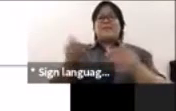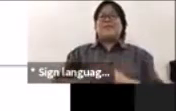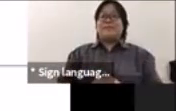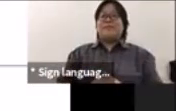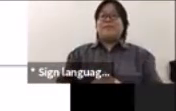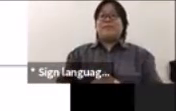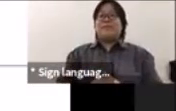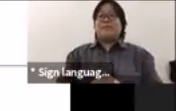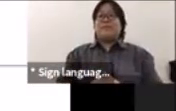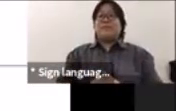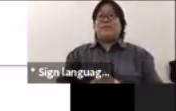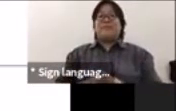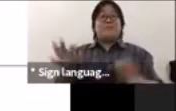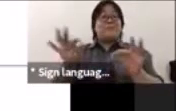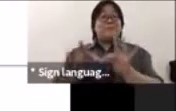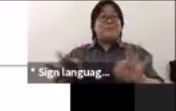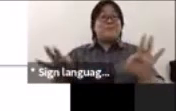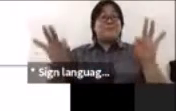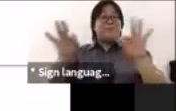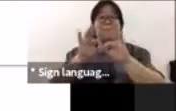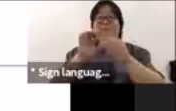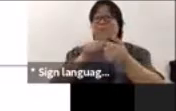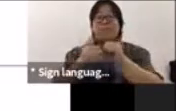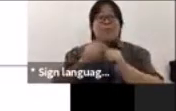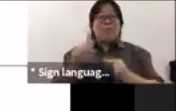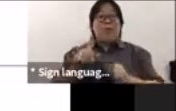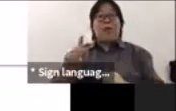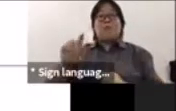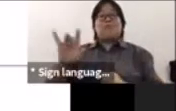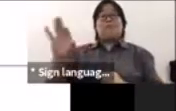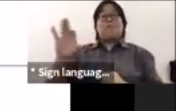The main barrier is the toilet.